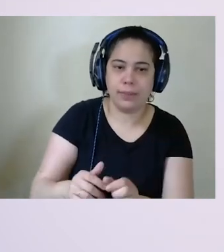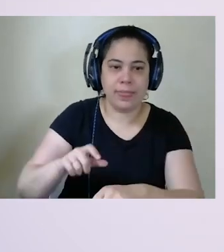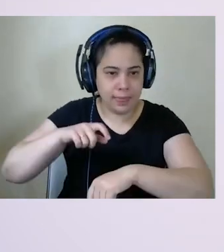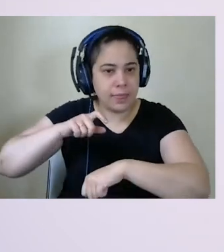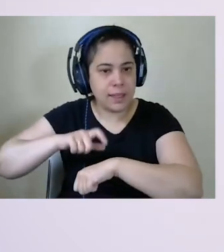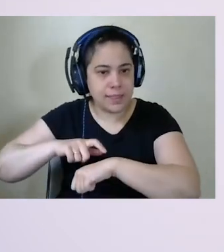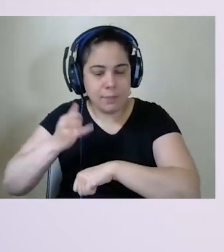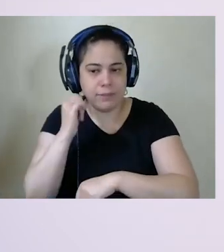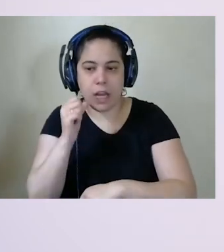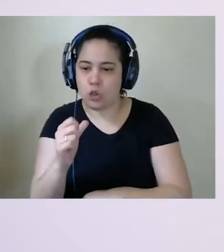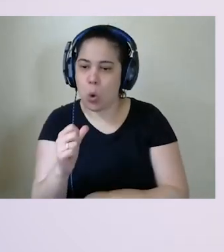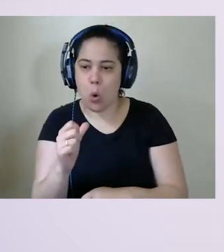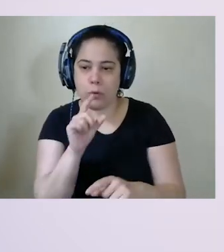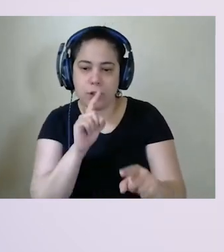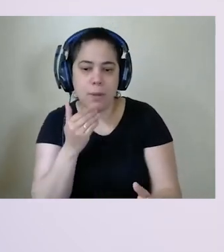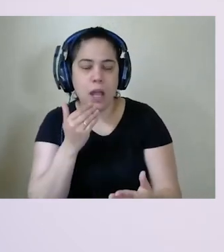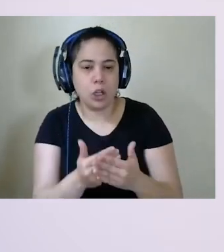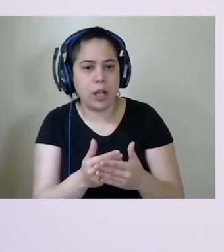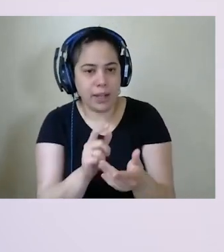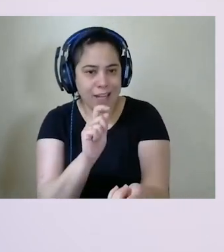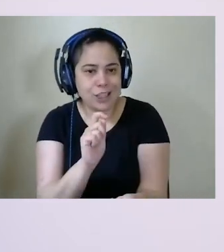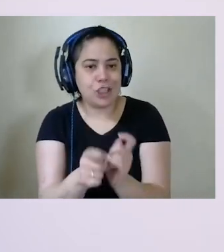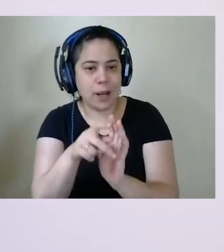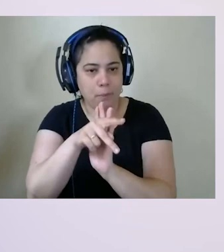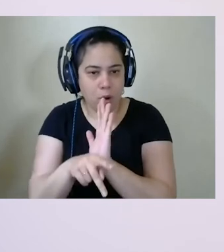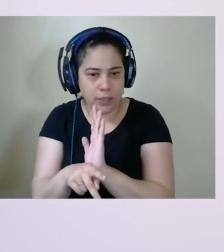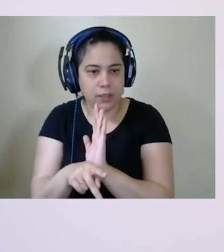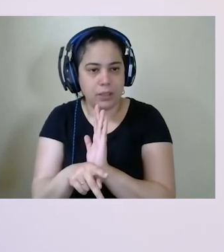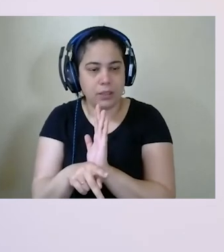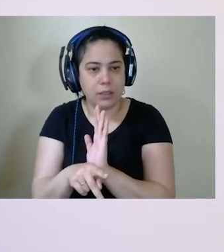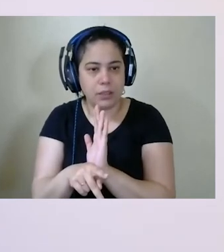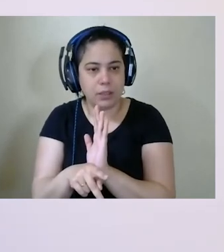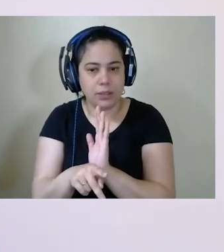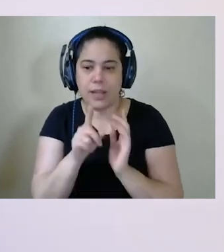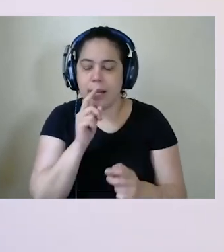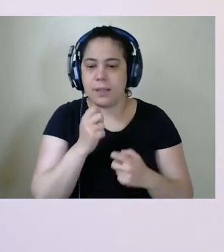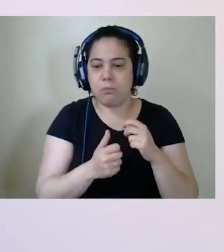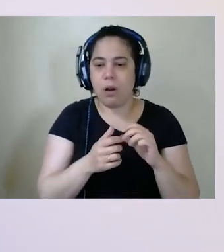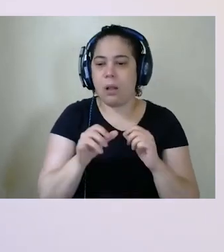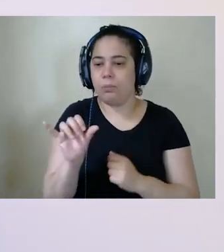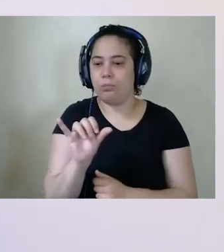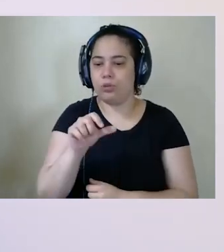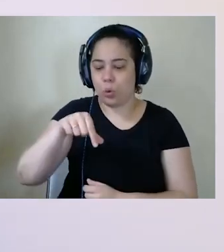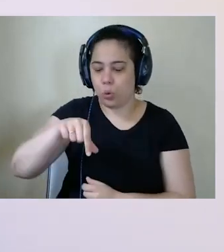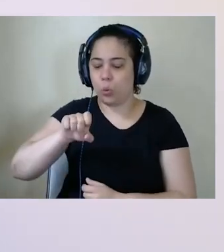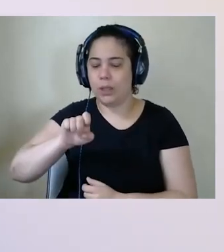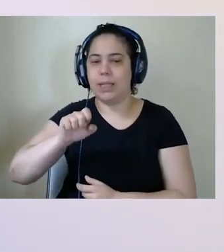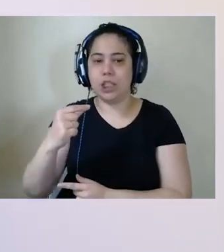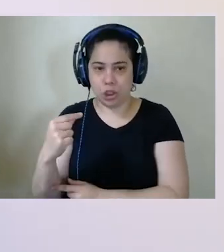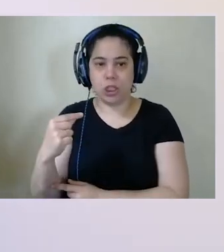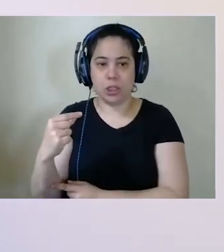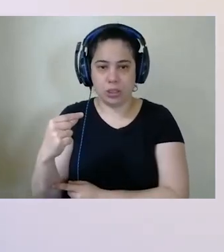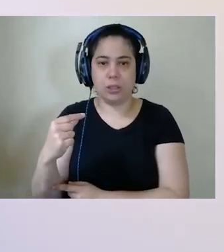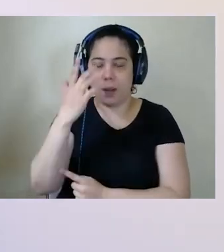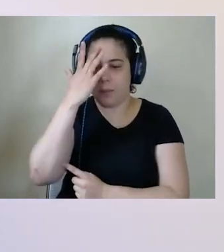I change the protocol. This is the problem with one size fits all. It's also the problem with QEGs, because there's always